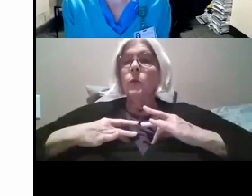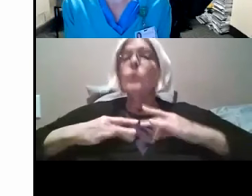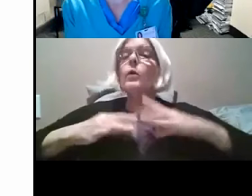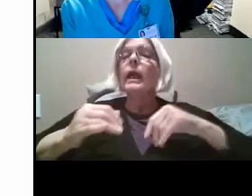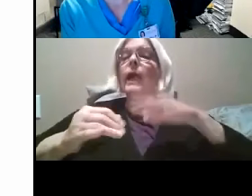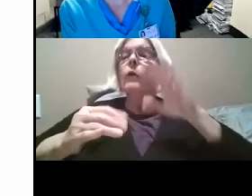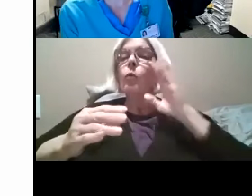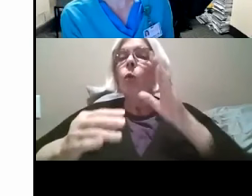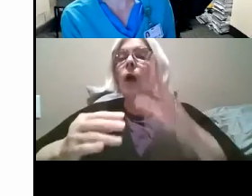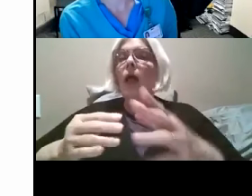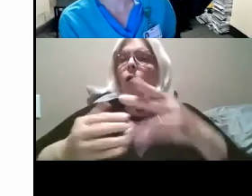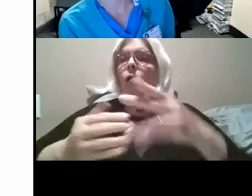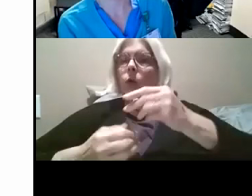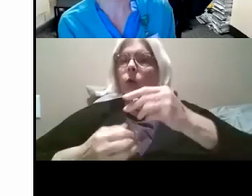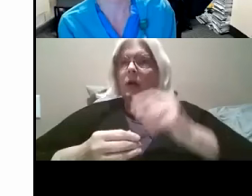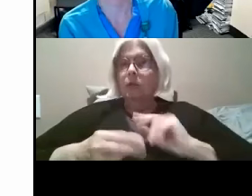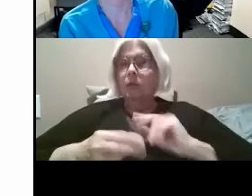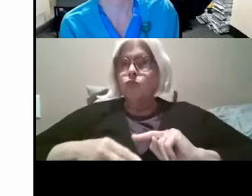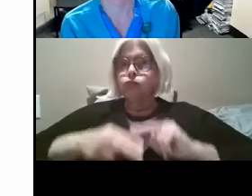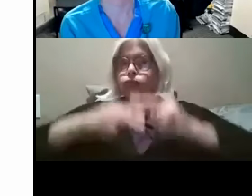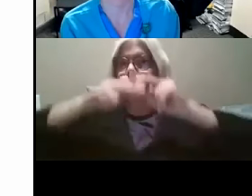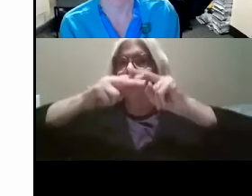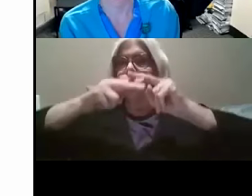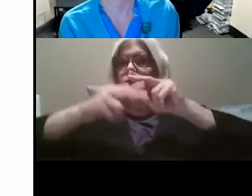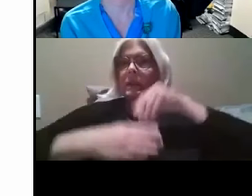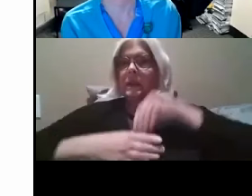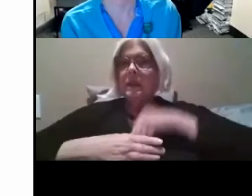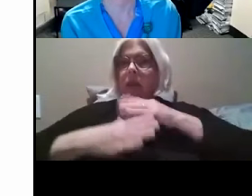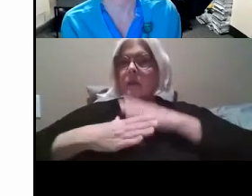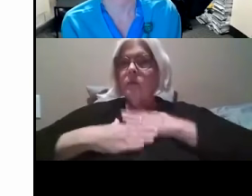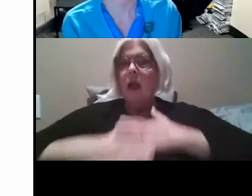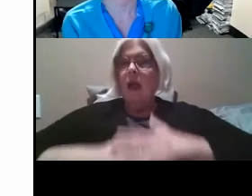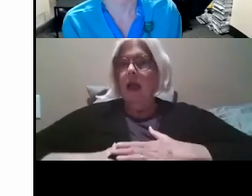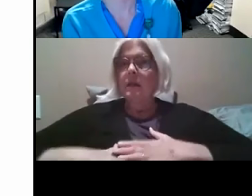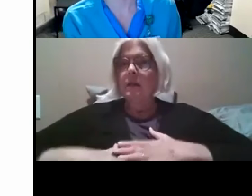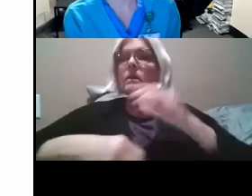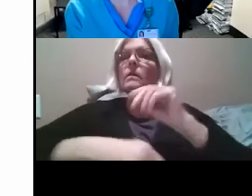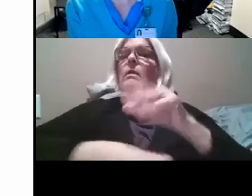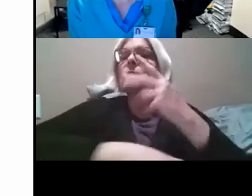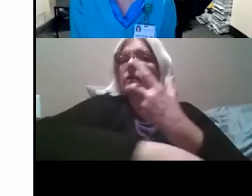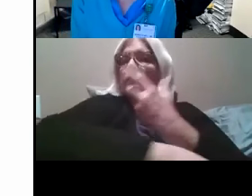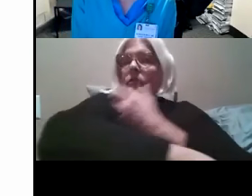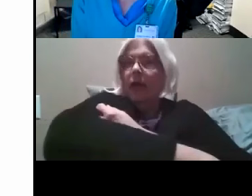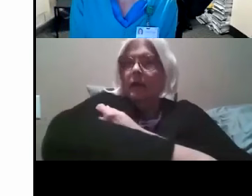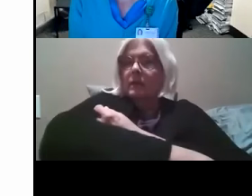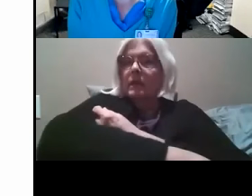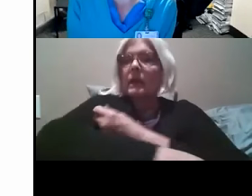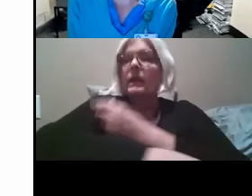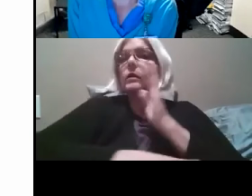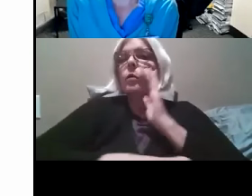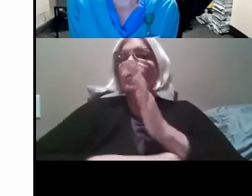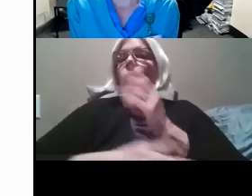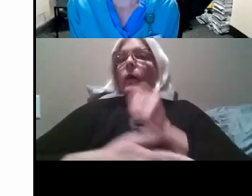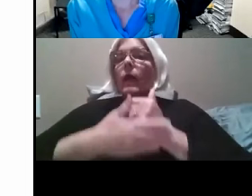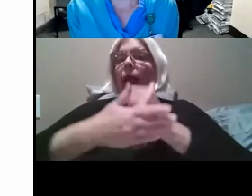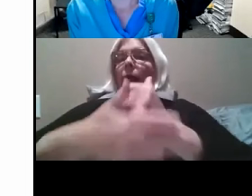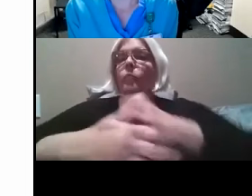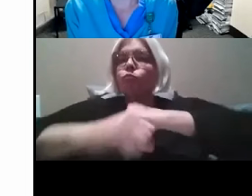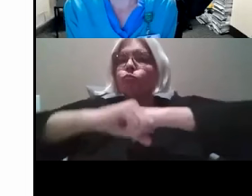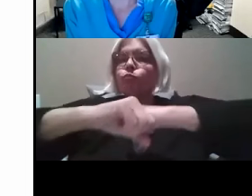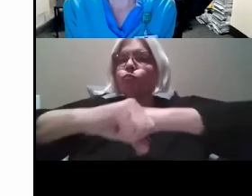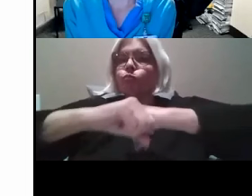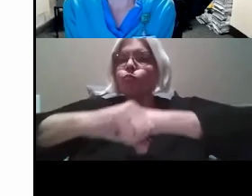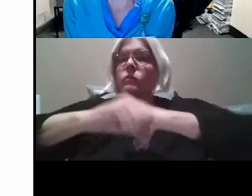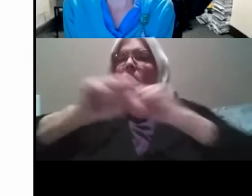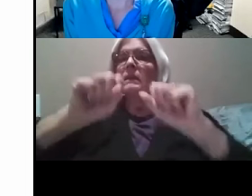that the vaccine works is priming your immune system to be ready for that, so that when